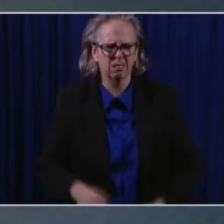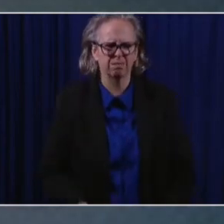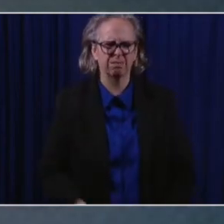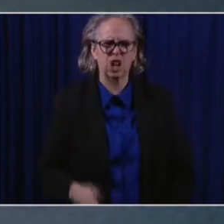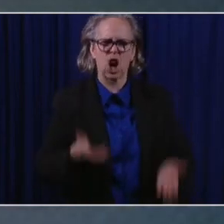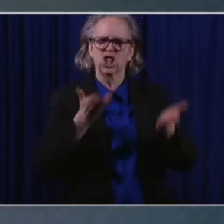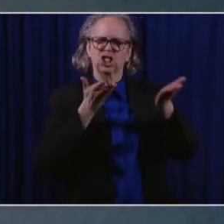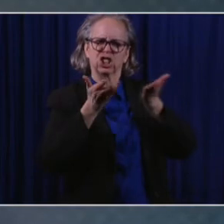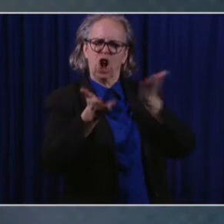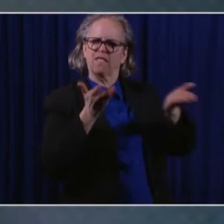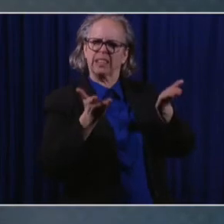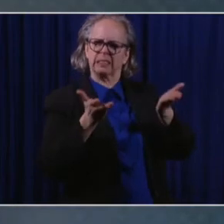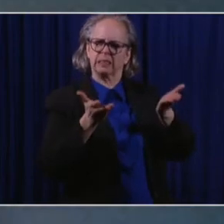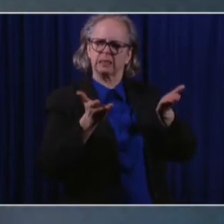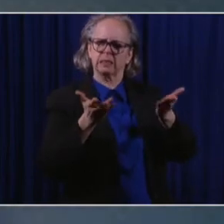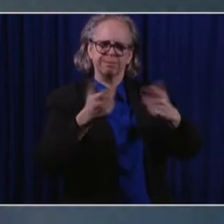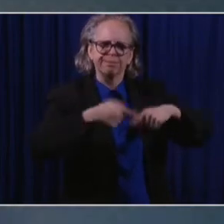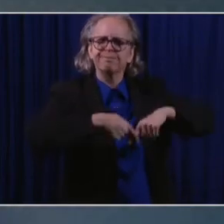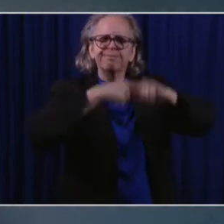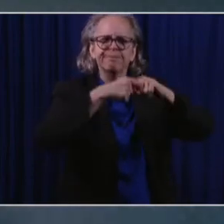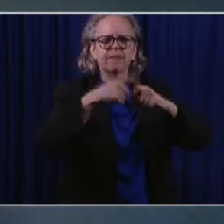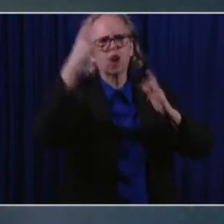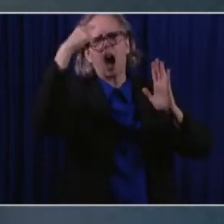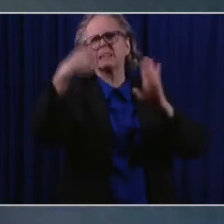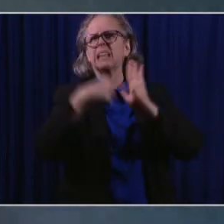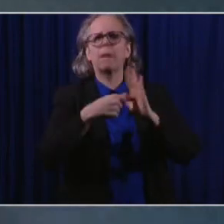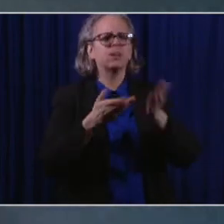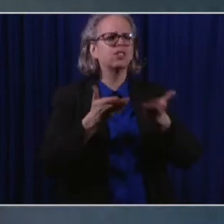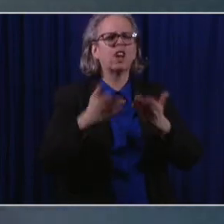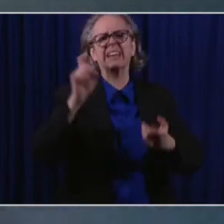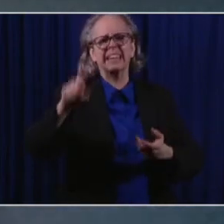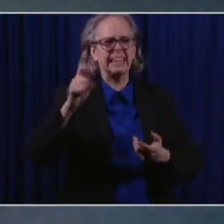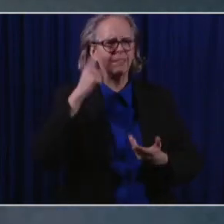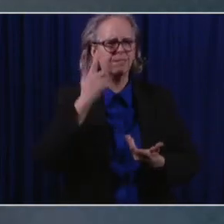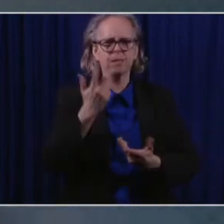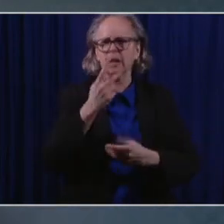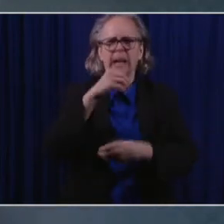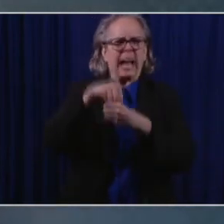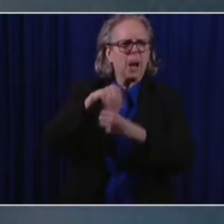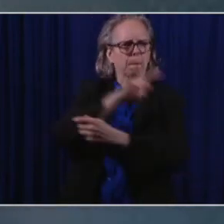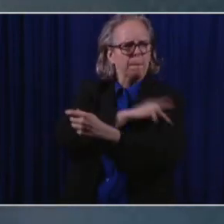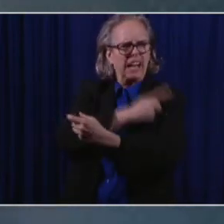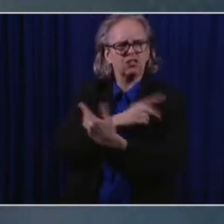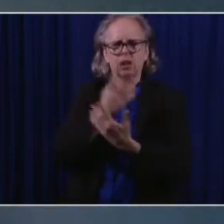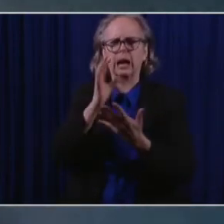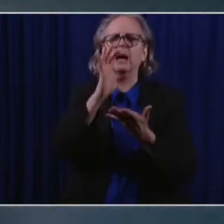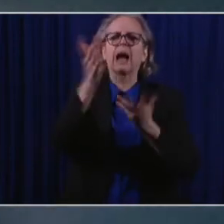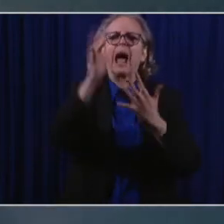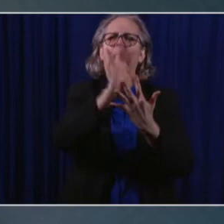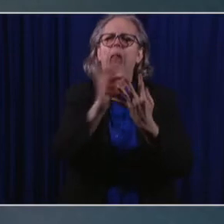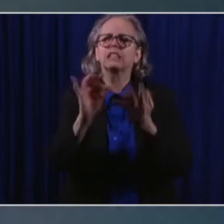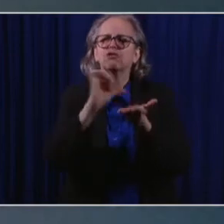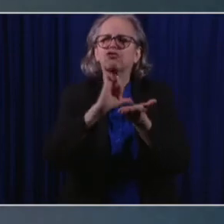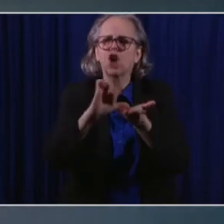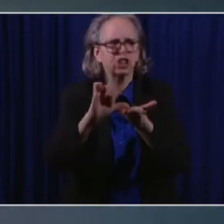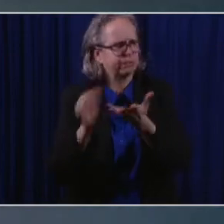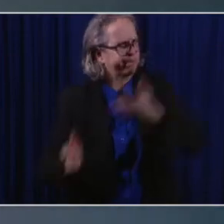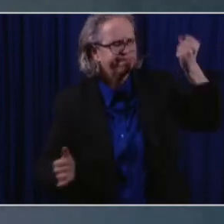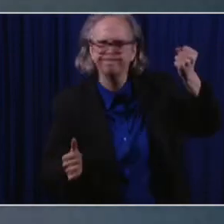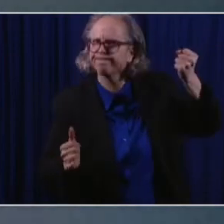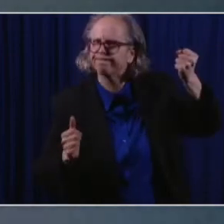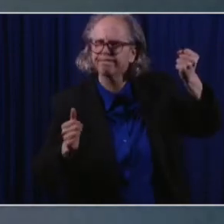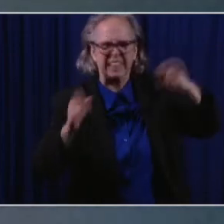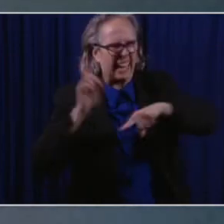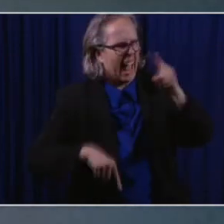inpatient elective surgeries, and we took those patients who would have been doing those caregivers, who would have been doing those procedures, and we put them back